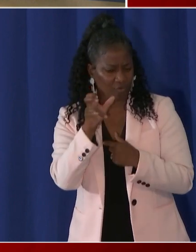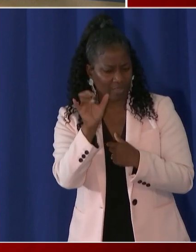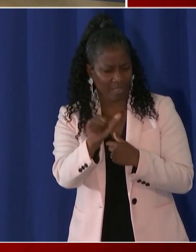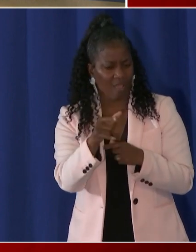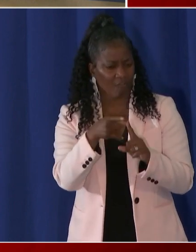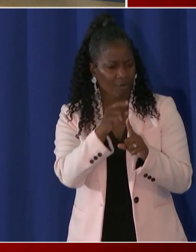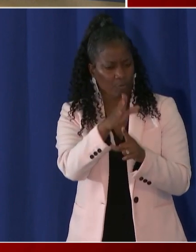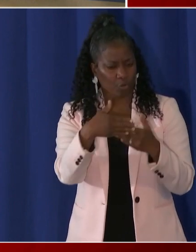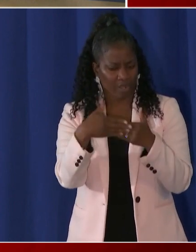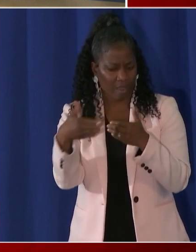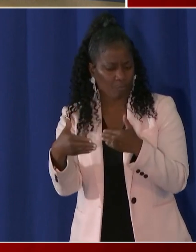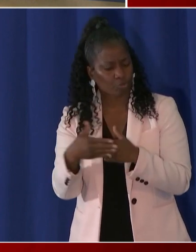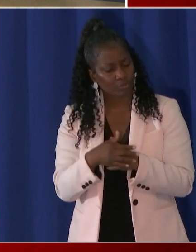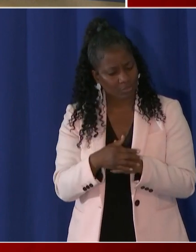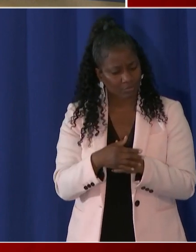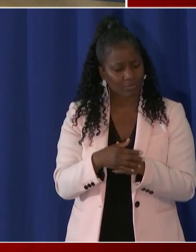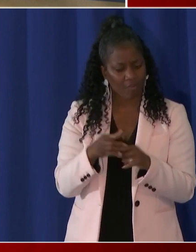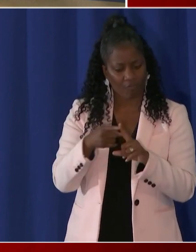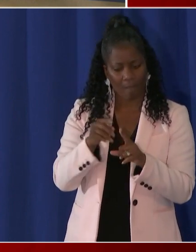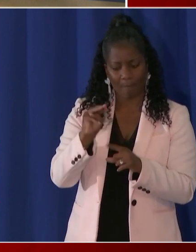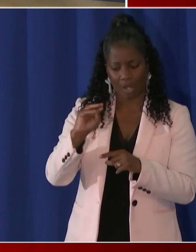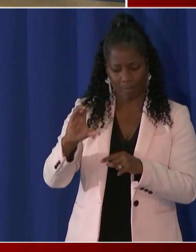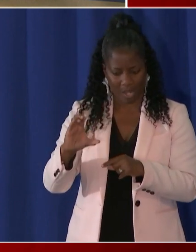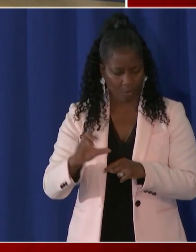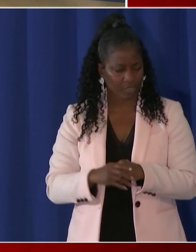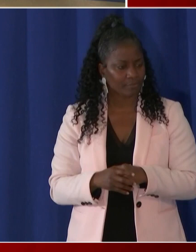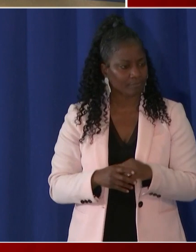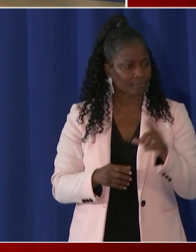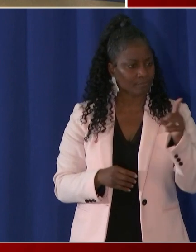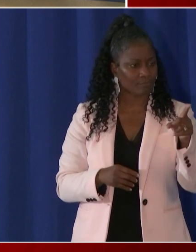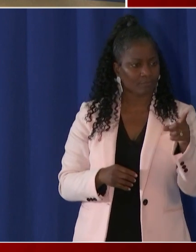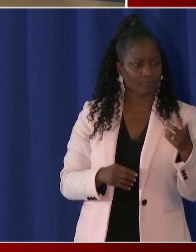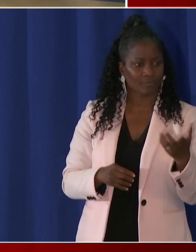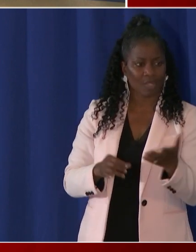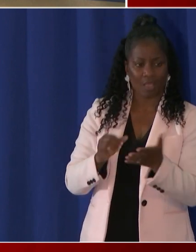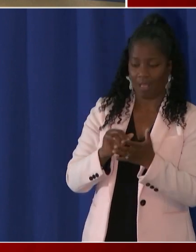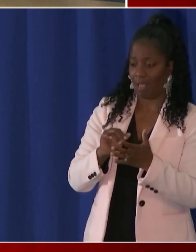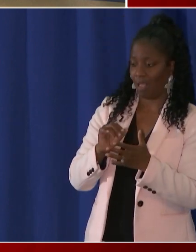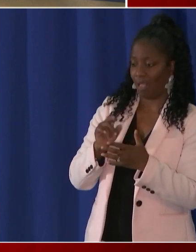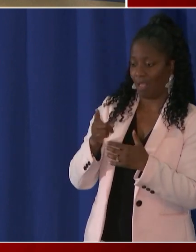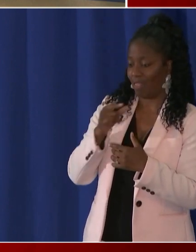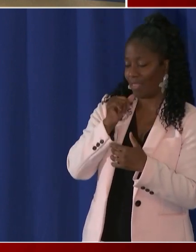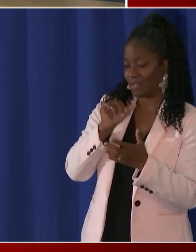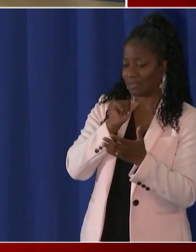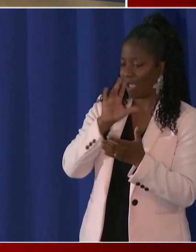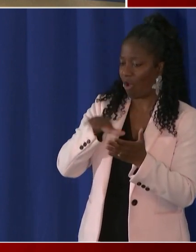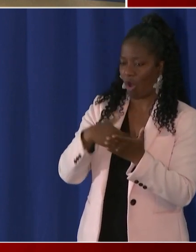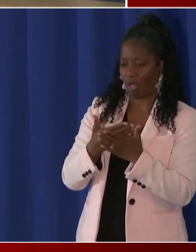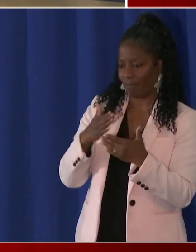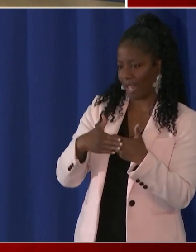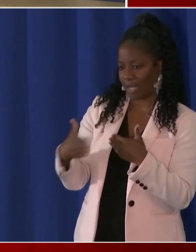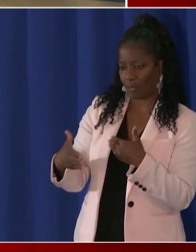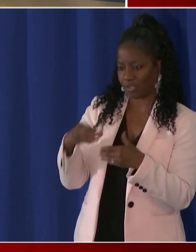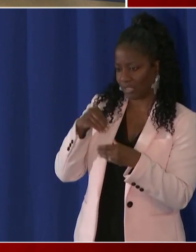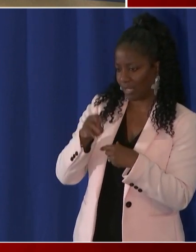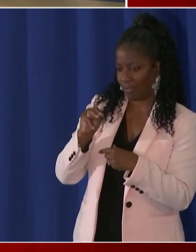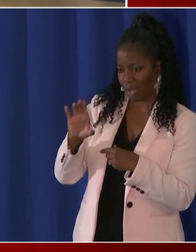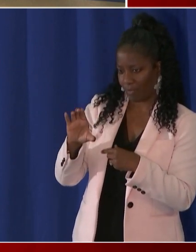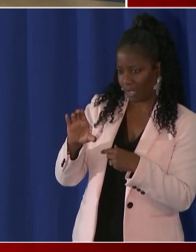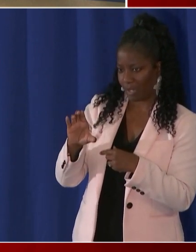that from your neighbors from Montgomery County. Well, that's not all my neighbors in Montgomery County.